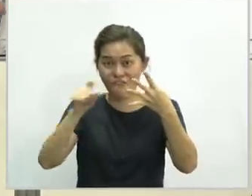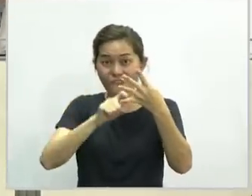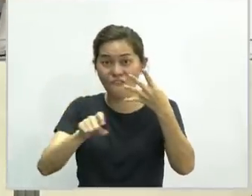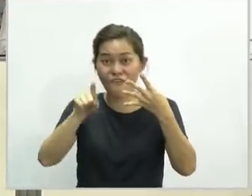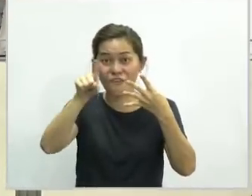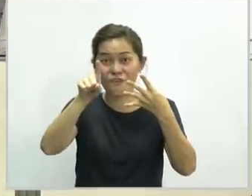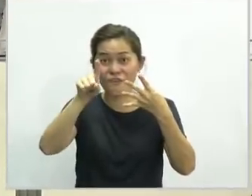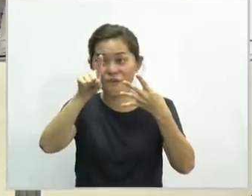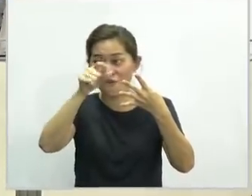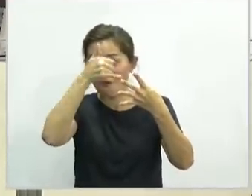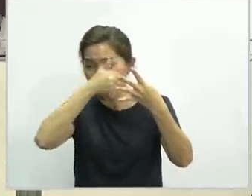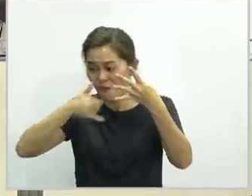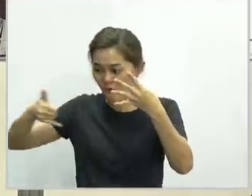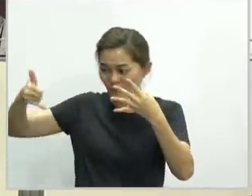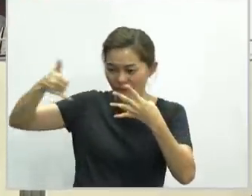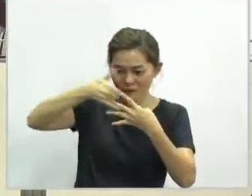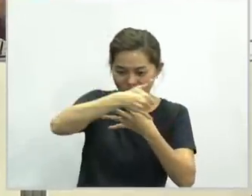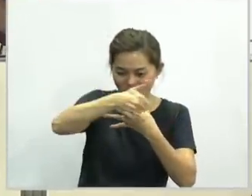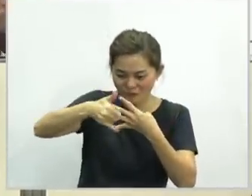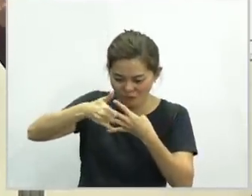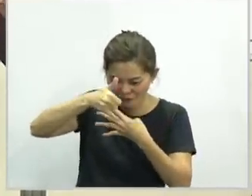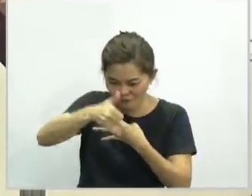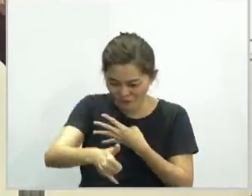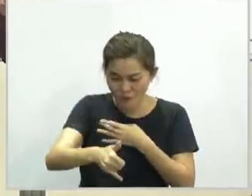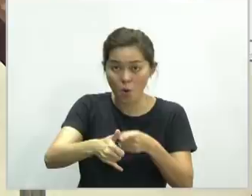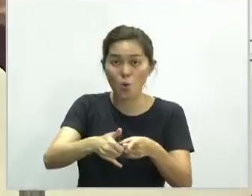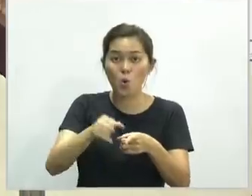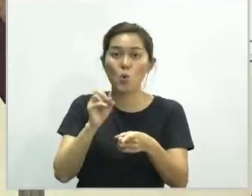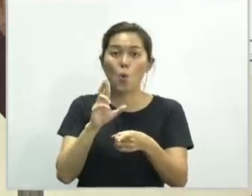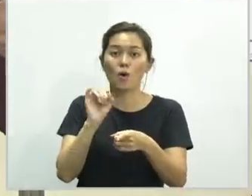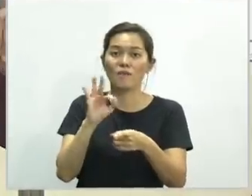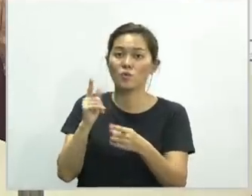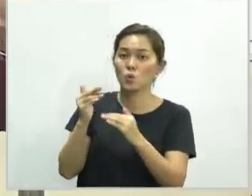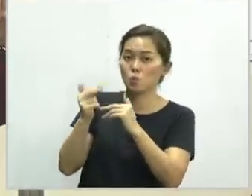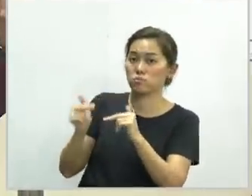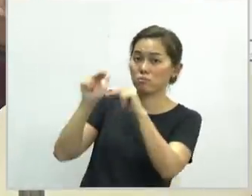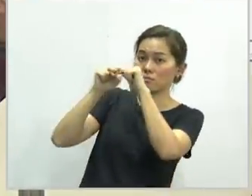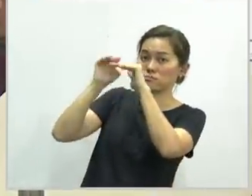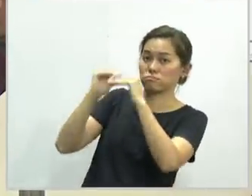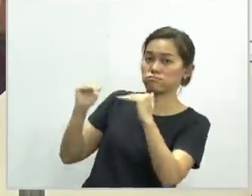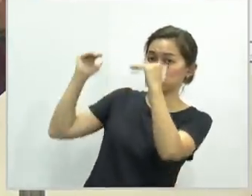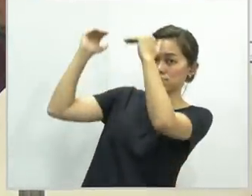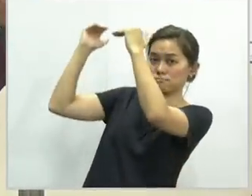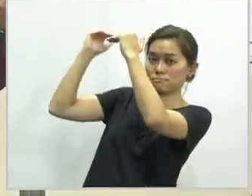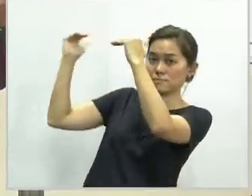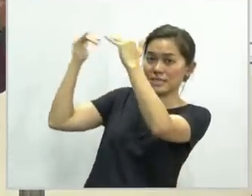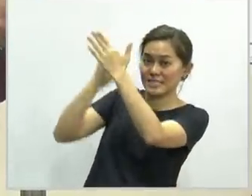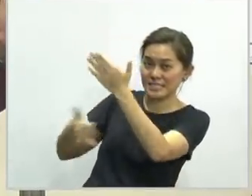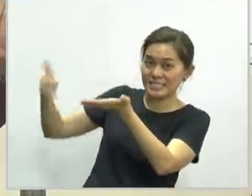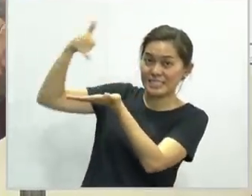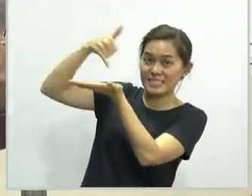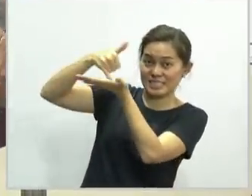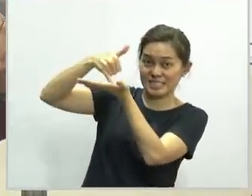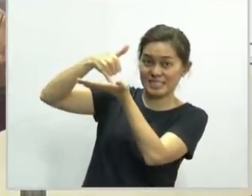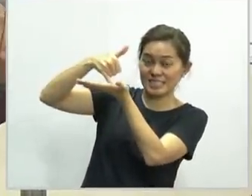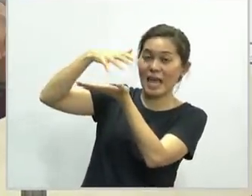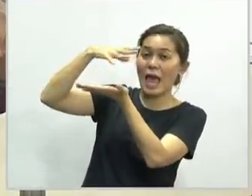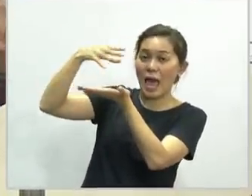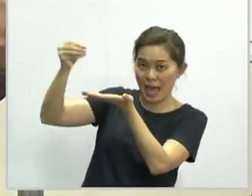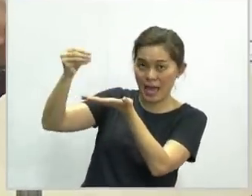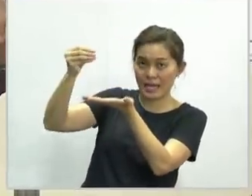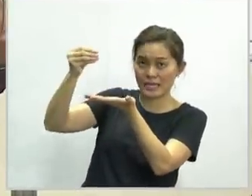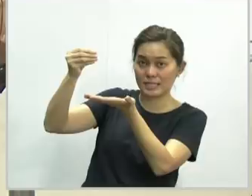here, or if you're in the higher levels, just stand up and the stewards